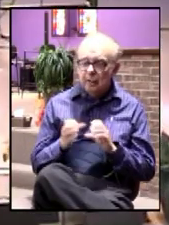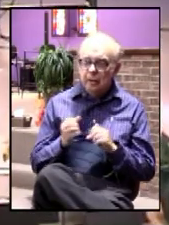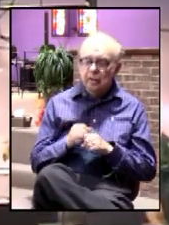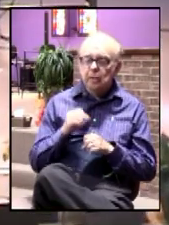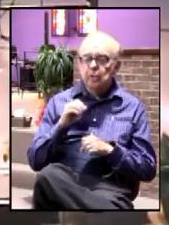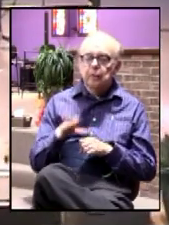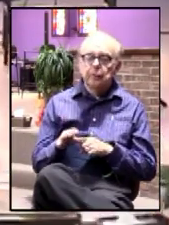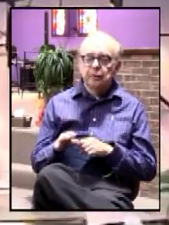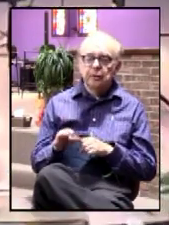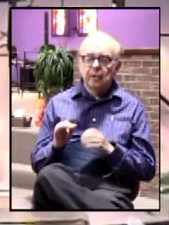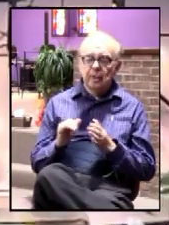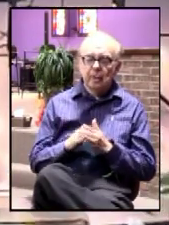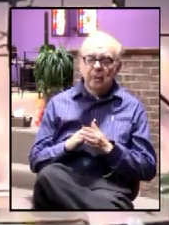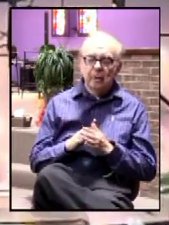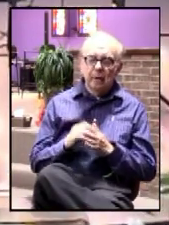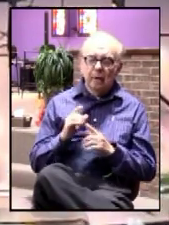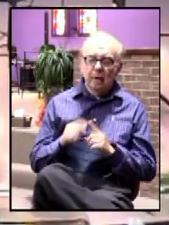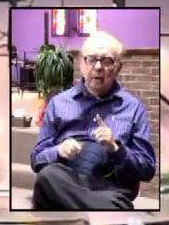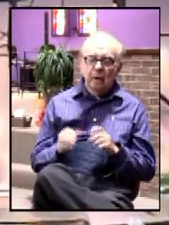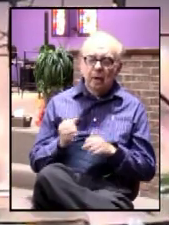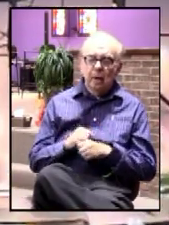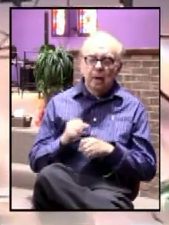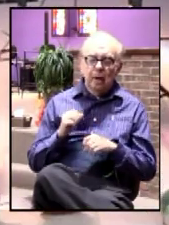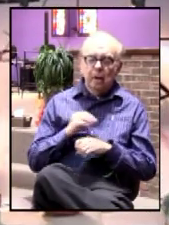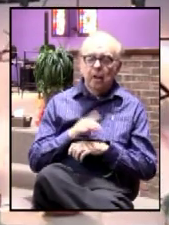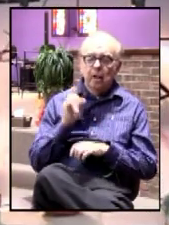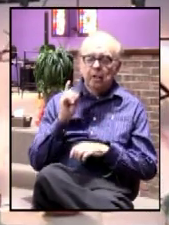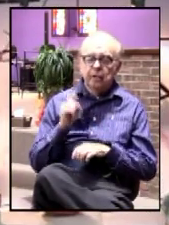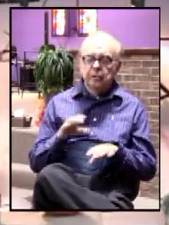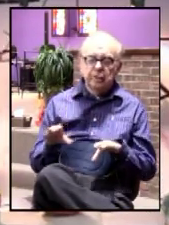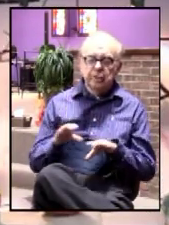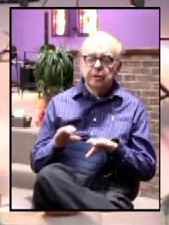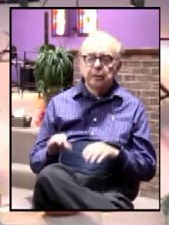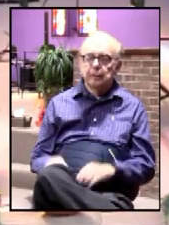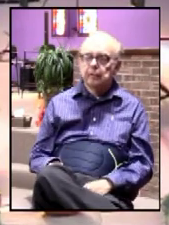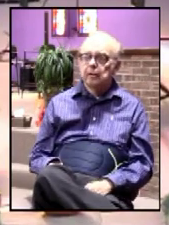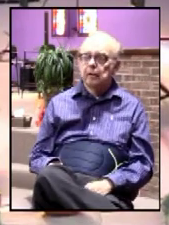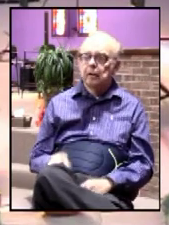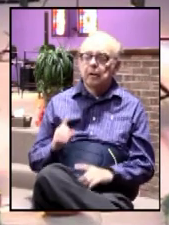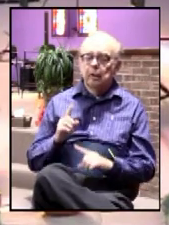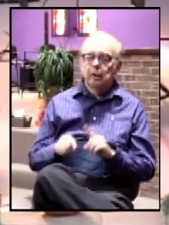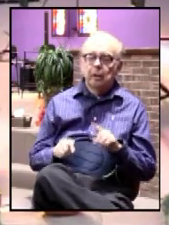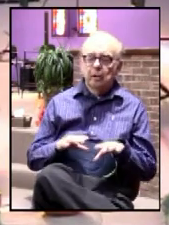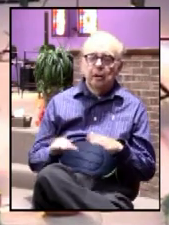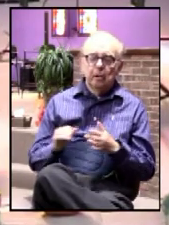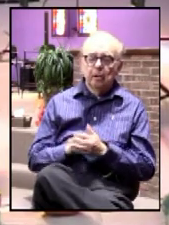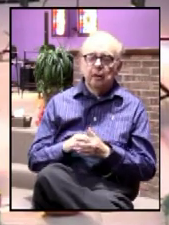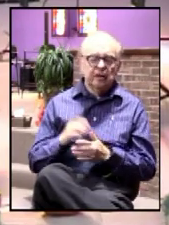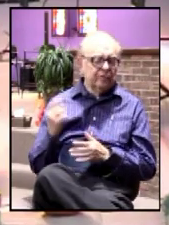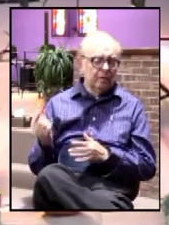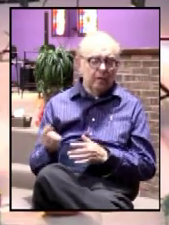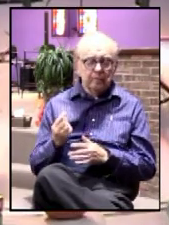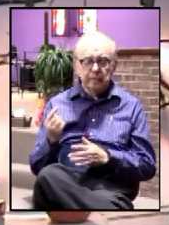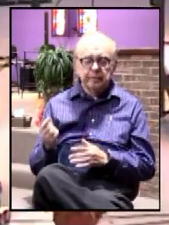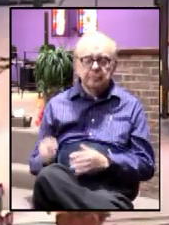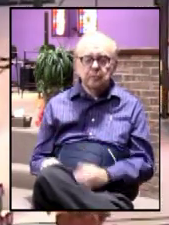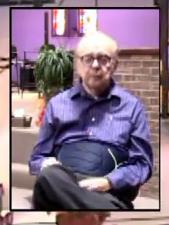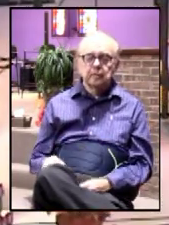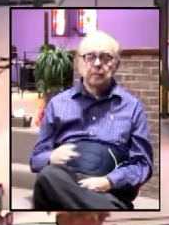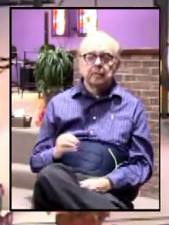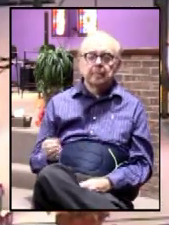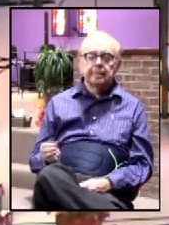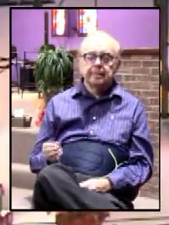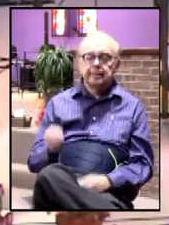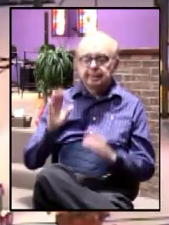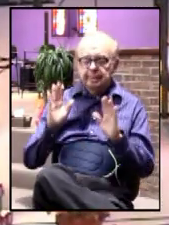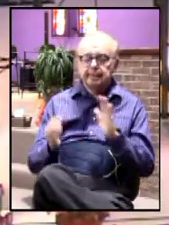you lose it. And you can't make the impact that needs to be made. You can't do this by yourself.